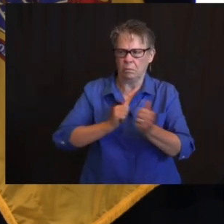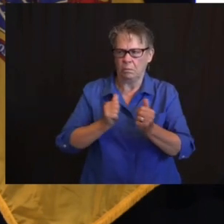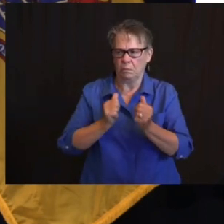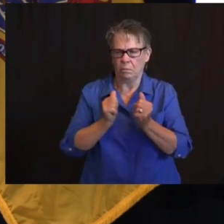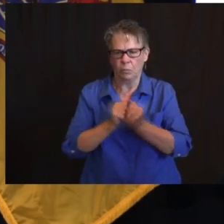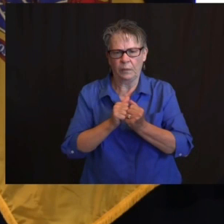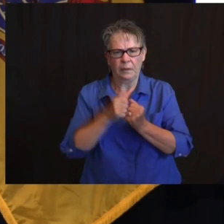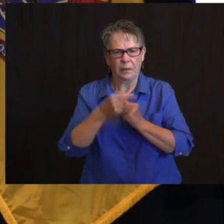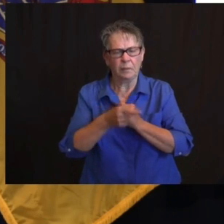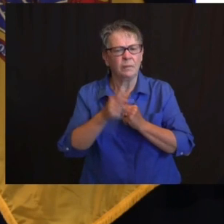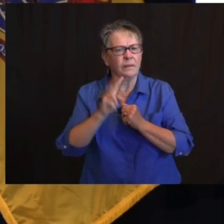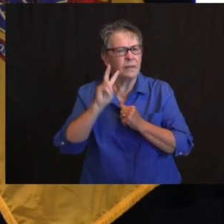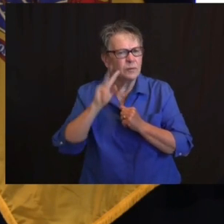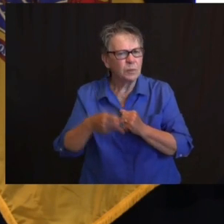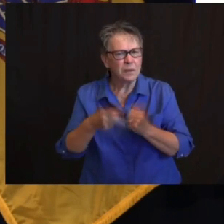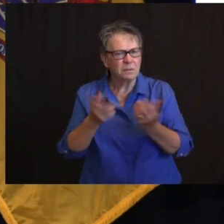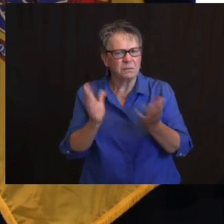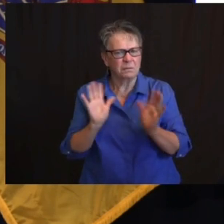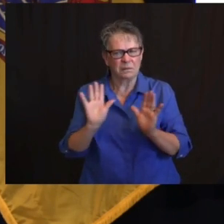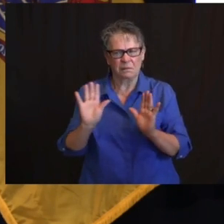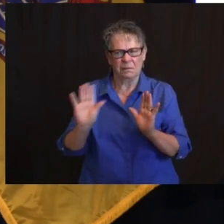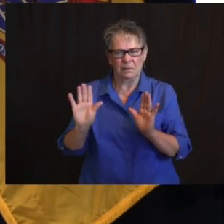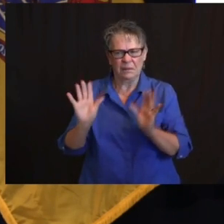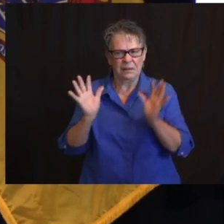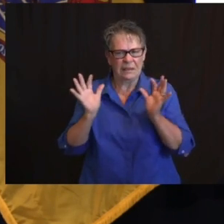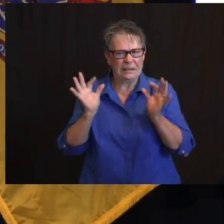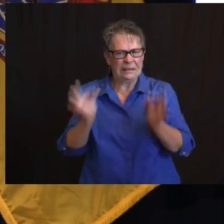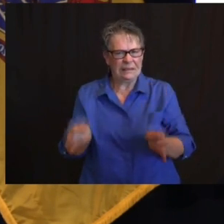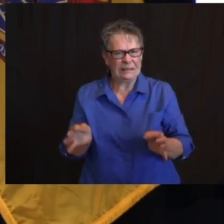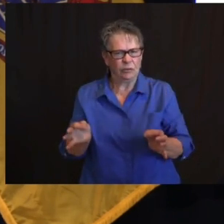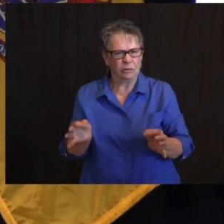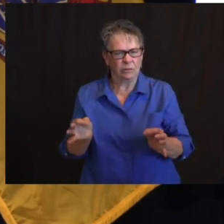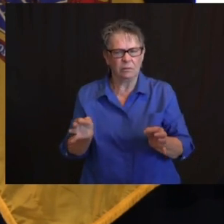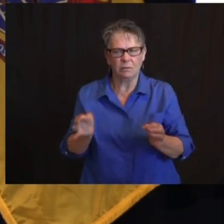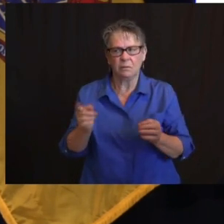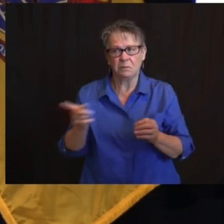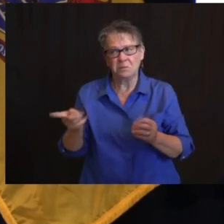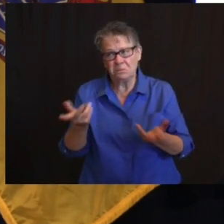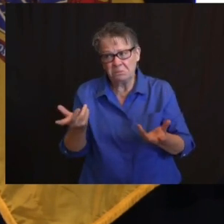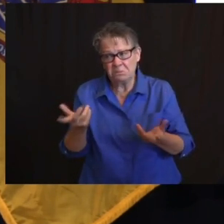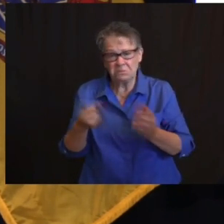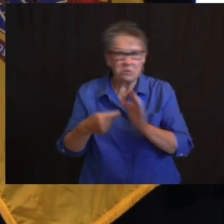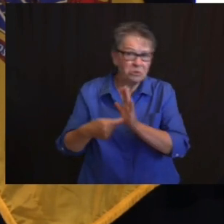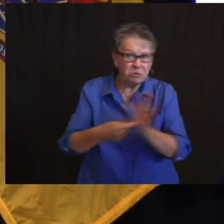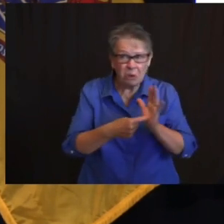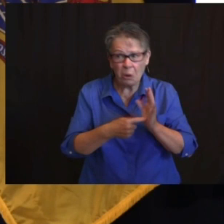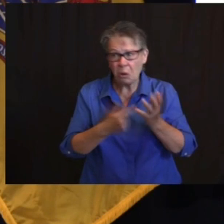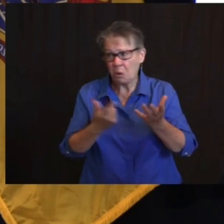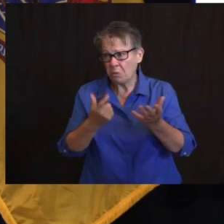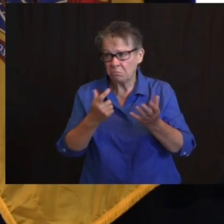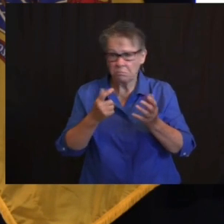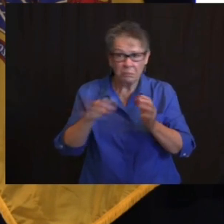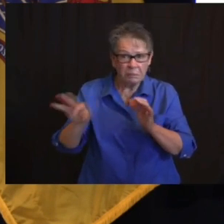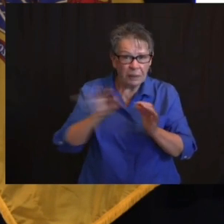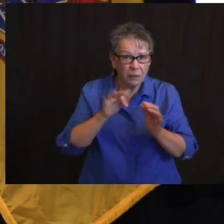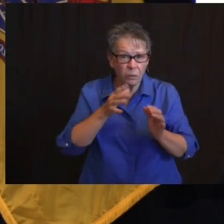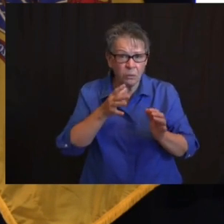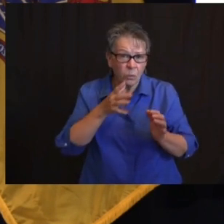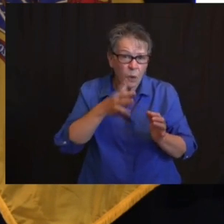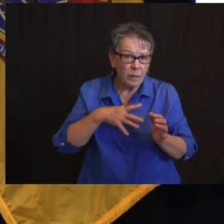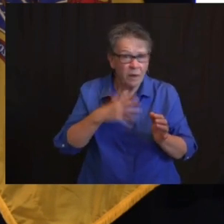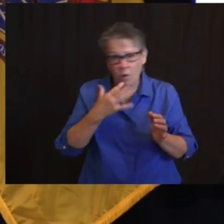evidences itself, we'll wait and see who the vice president picks. But this is a moment in our history